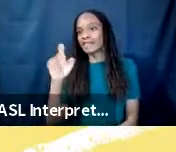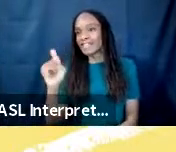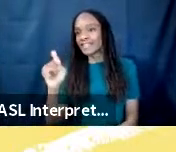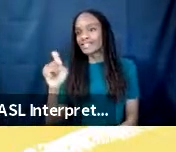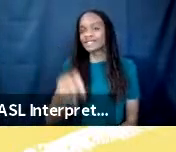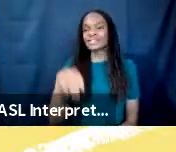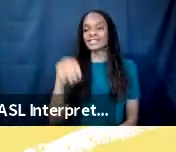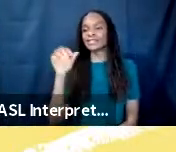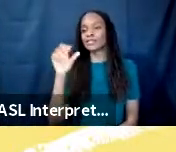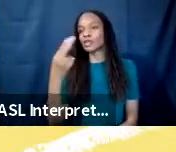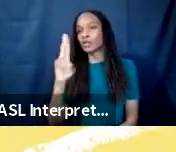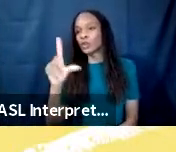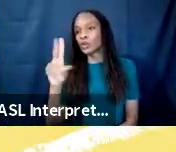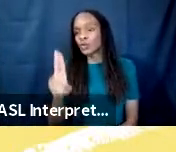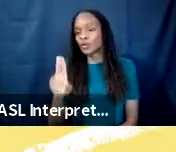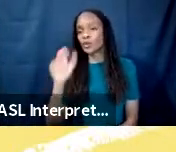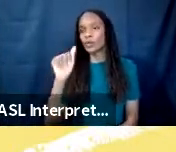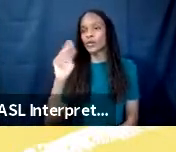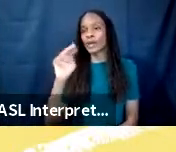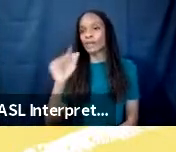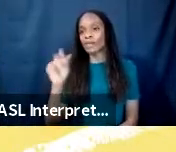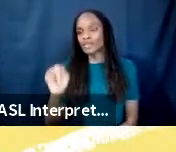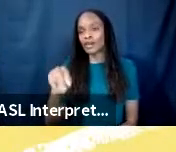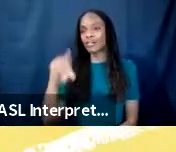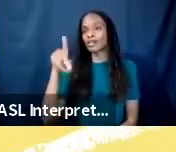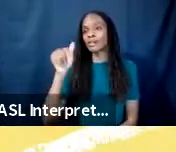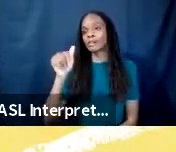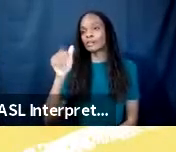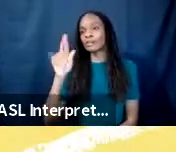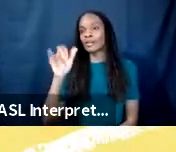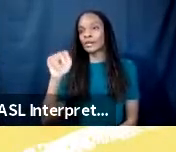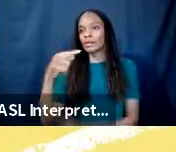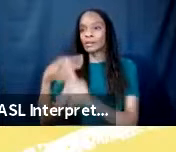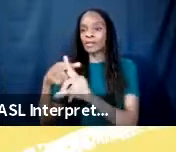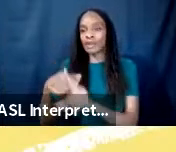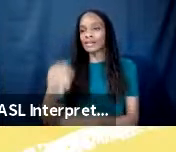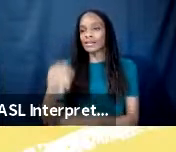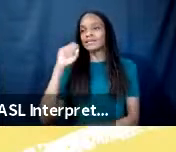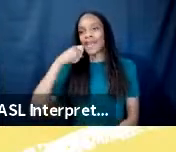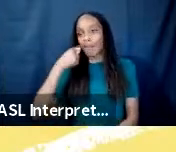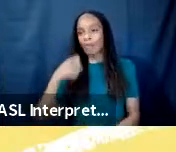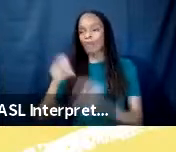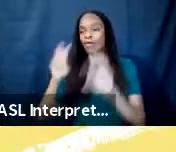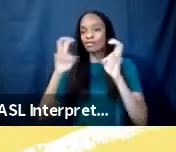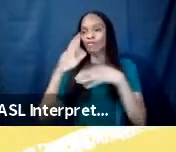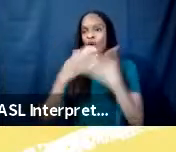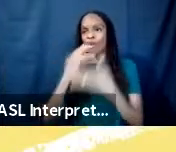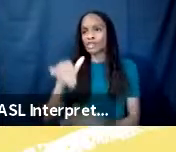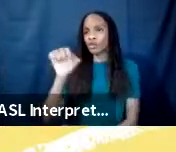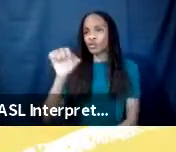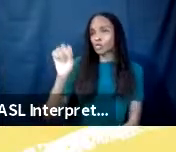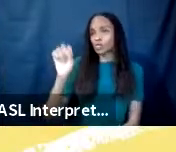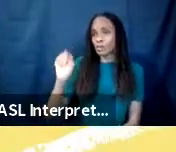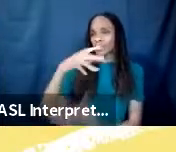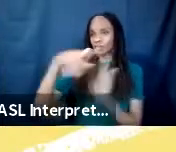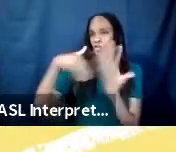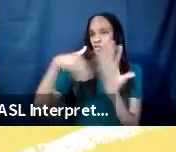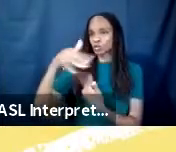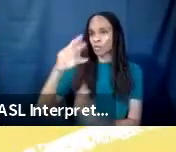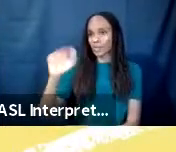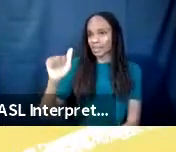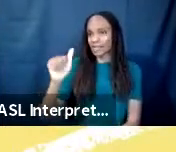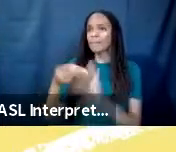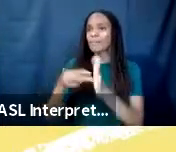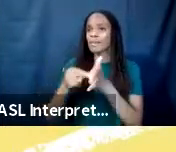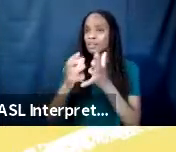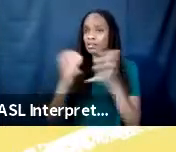Amazon, that sort of thing, Paramount Plus, all of them, Apple, there's a ton out there. So new media means a lot of things. As Lorna and